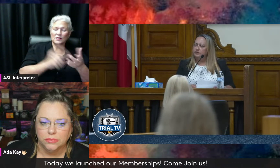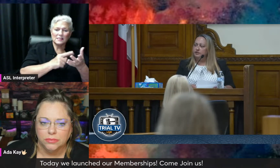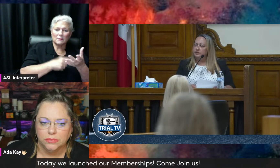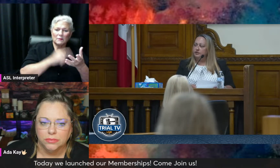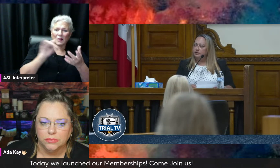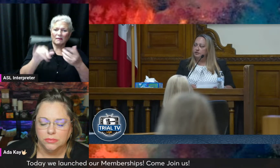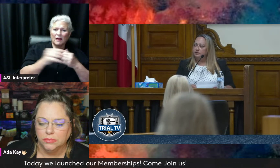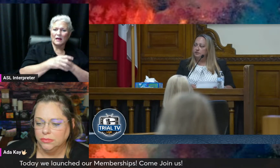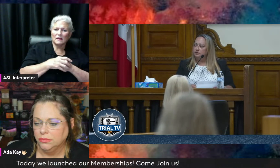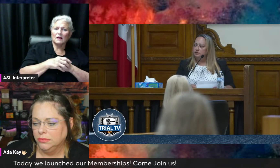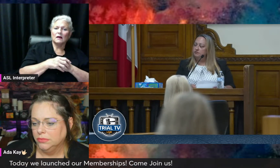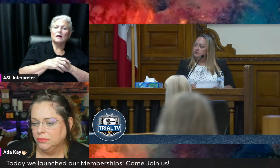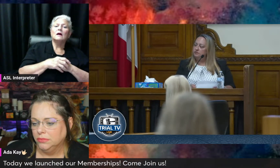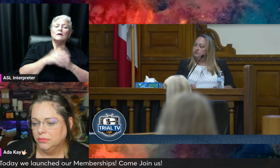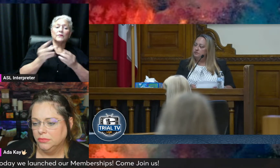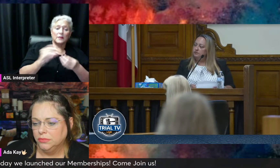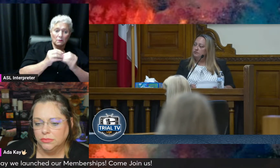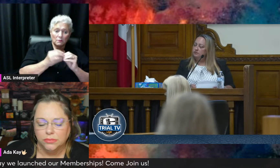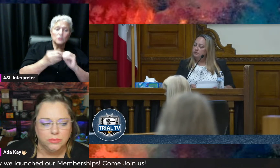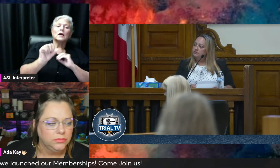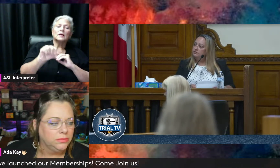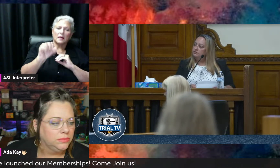The statistic, yes. Okay.